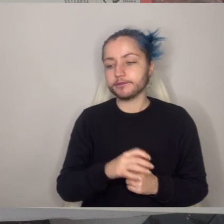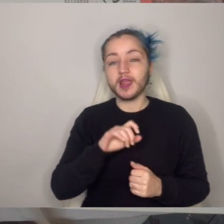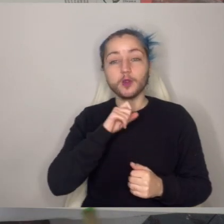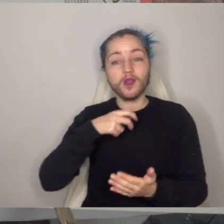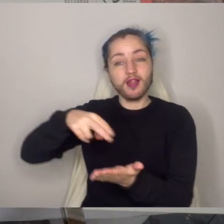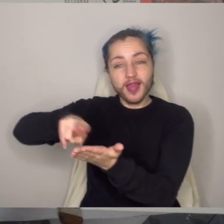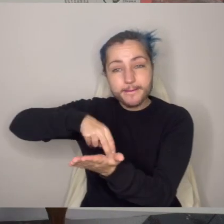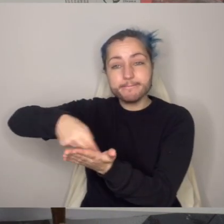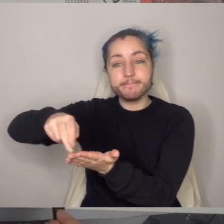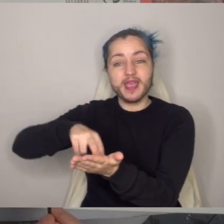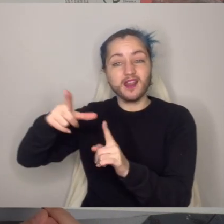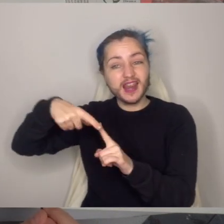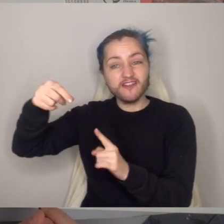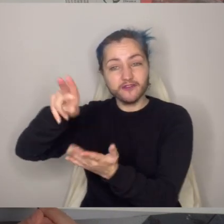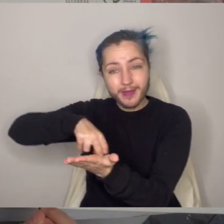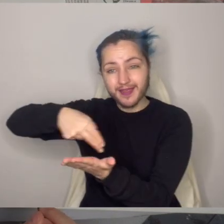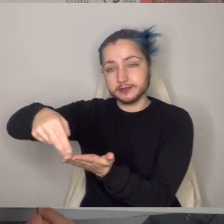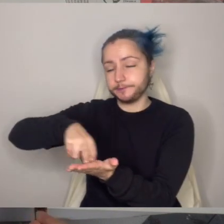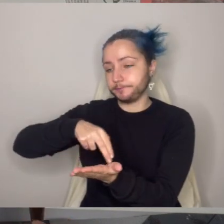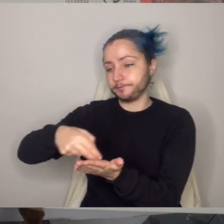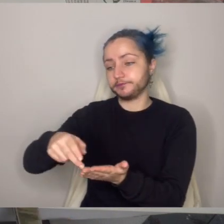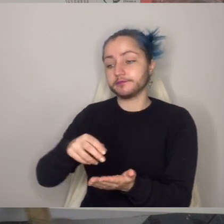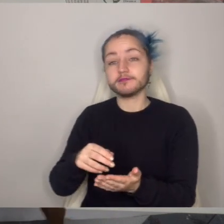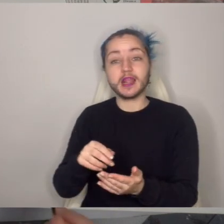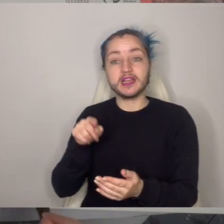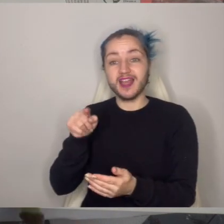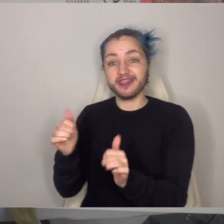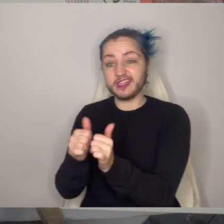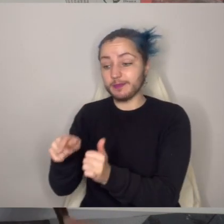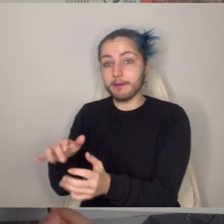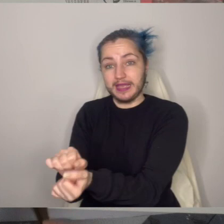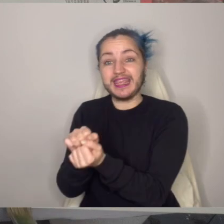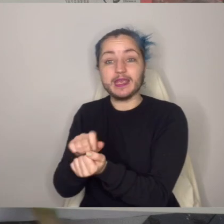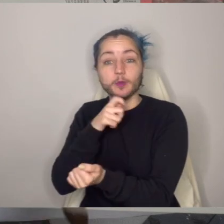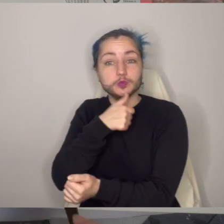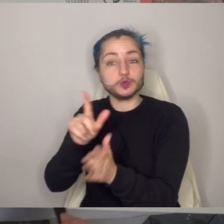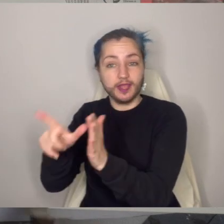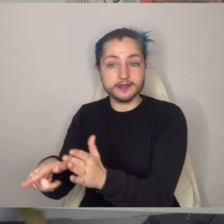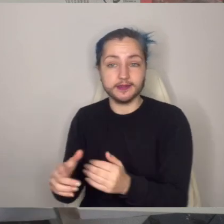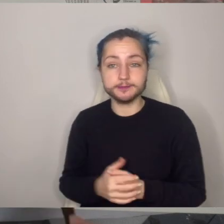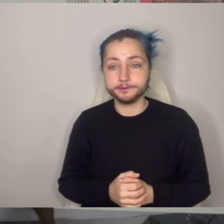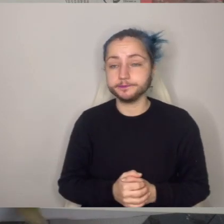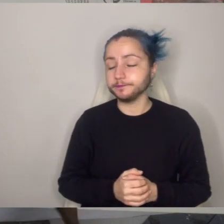and I'm going to paint over these leaves, and I'm actually going to use this little bit of scrap again later on.